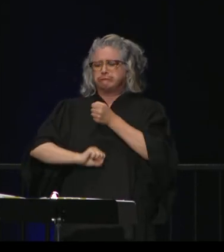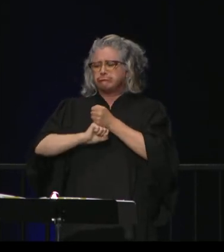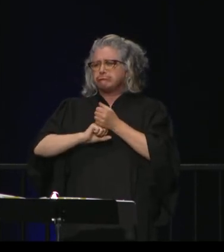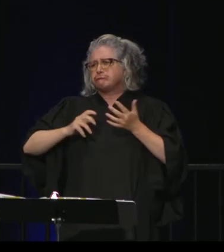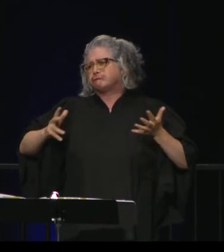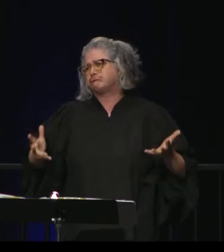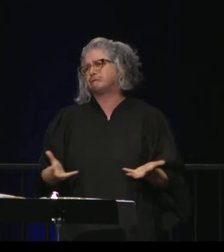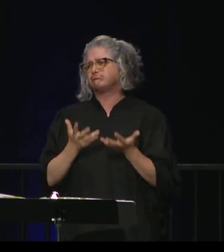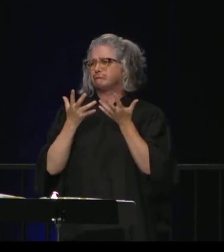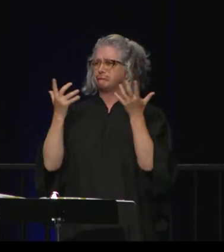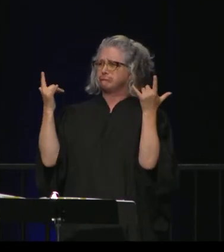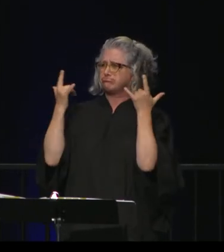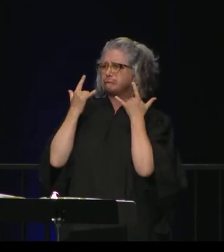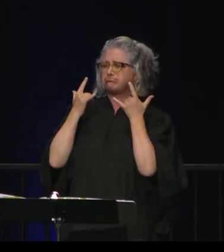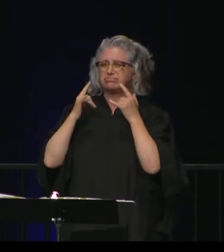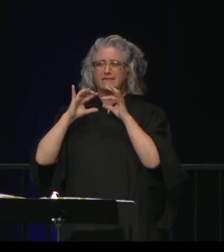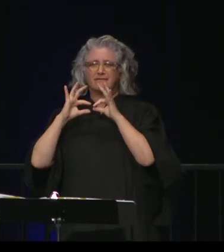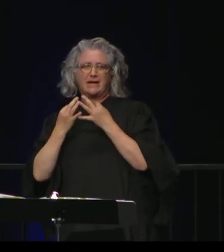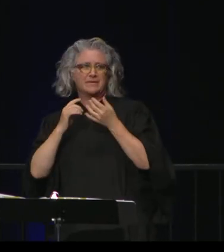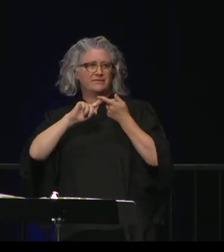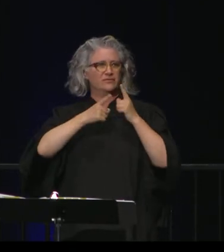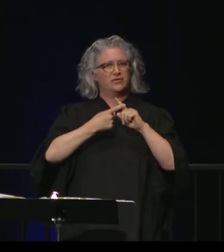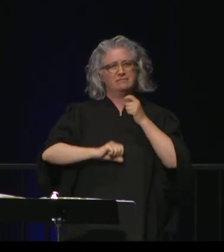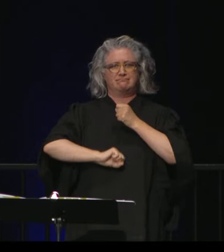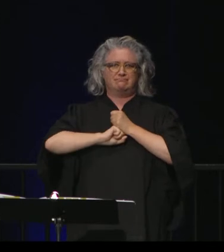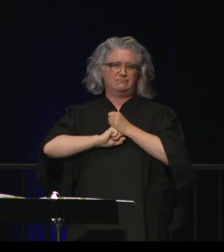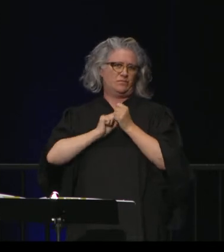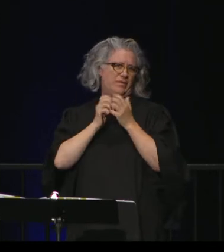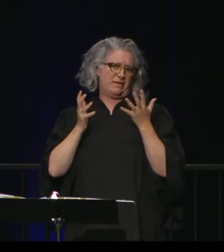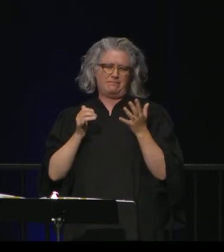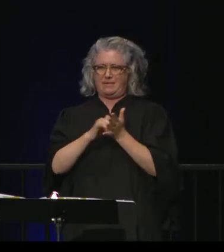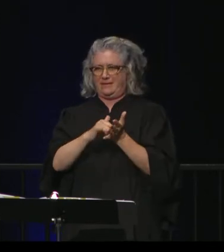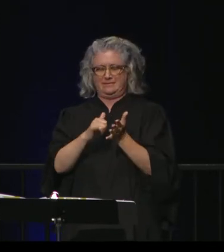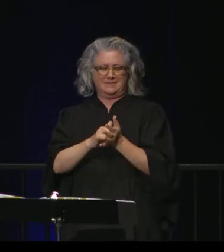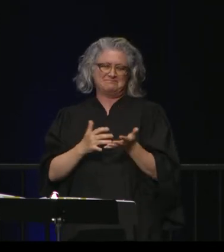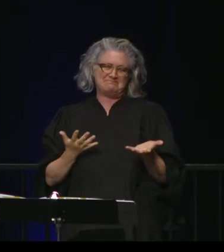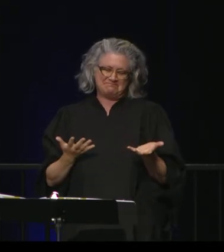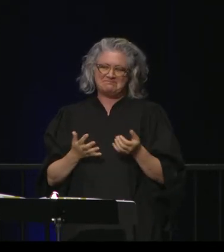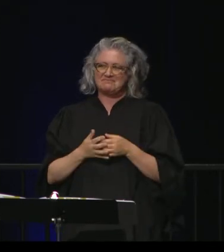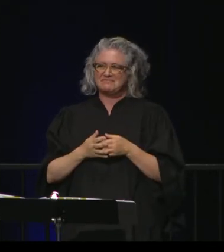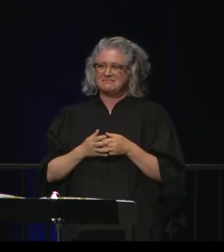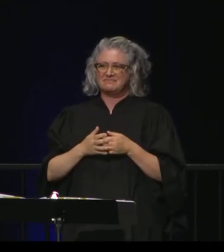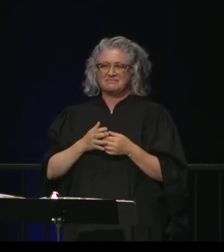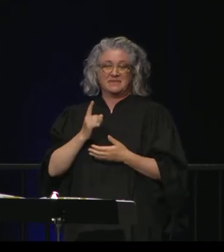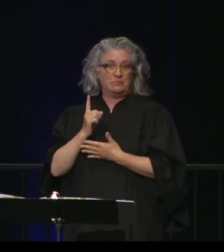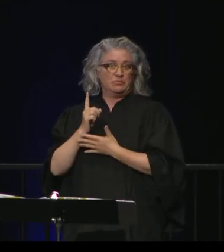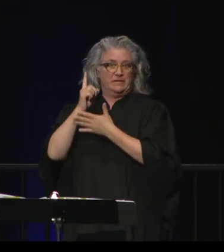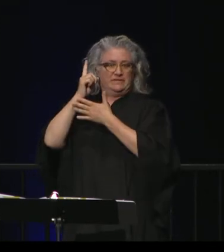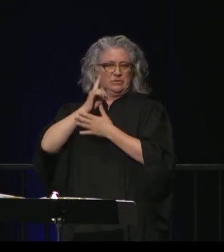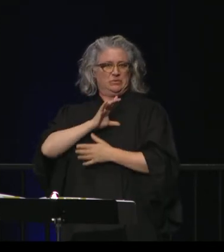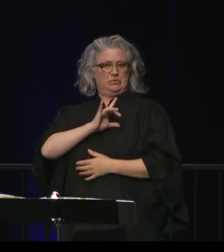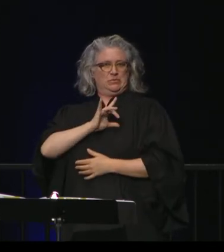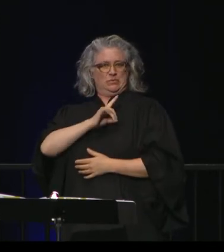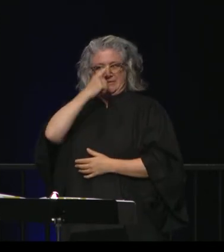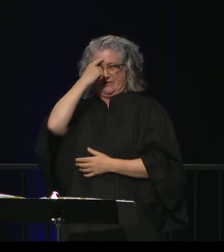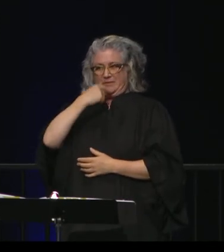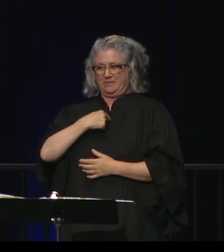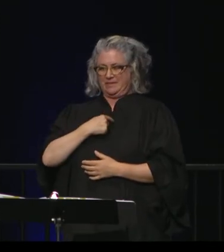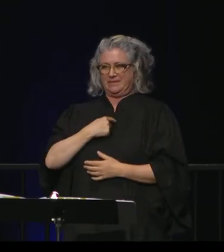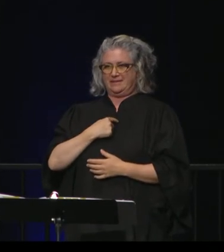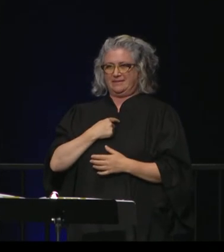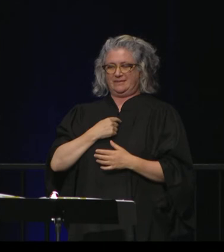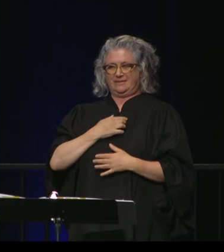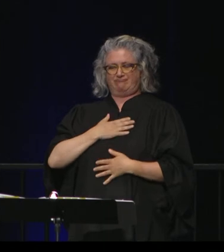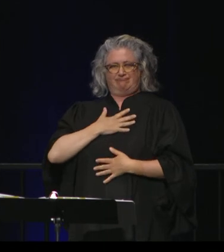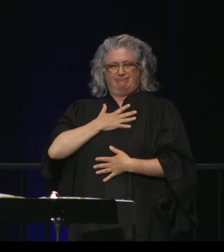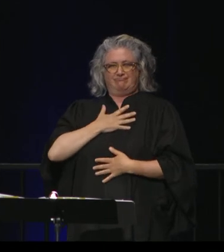support of family and friends. And what a great privilege it is for me to share